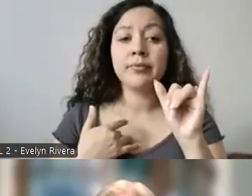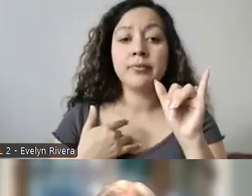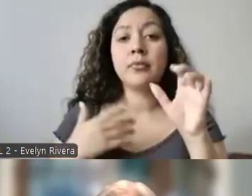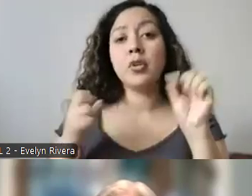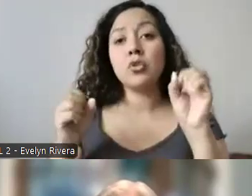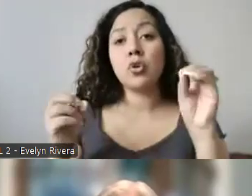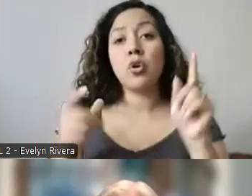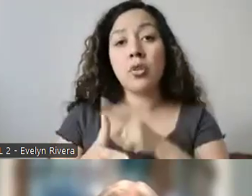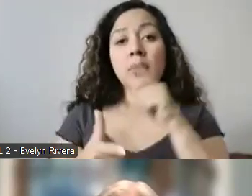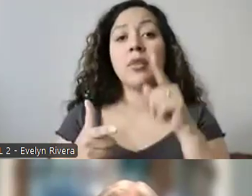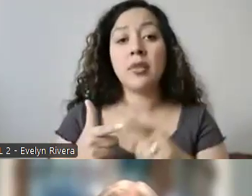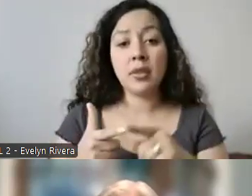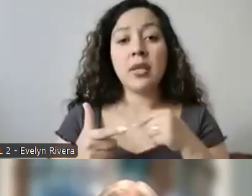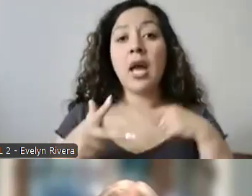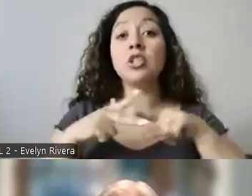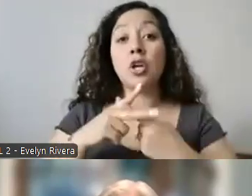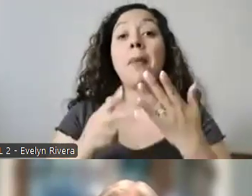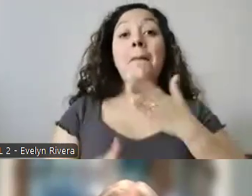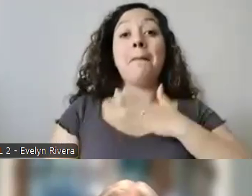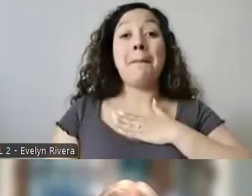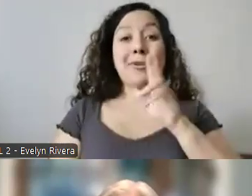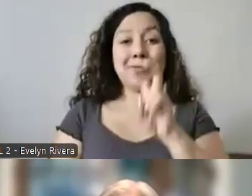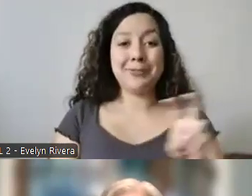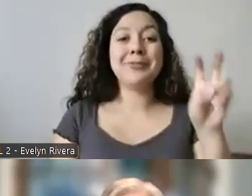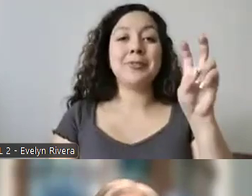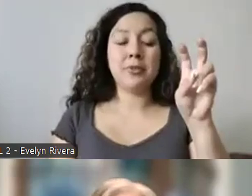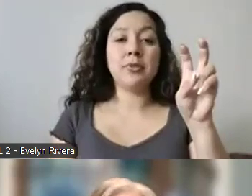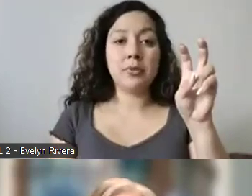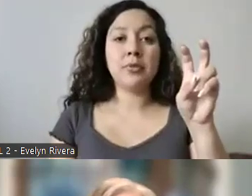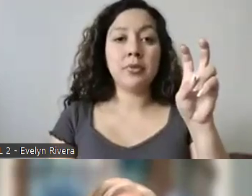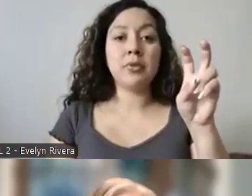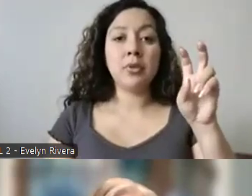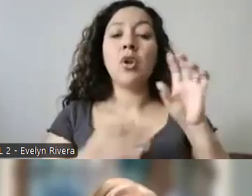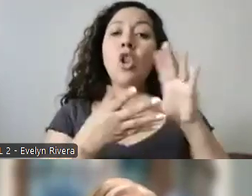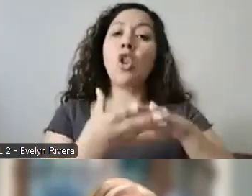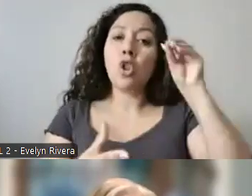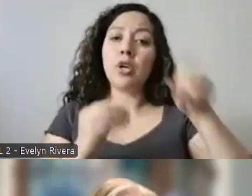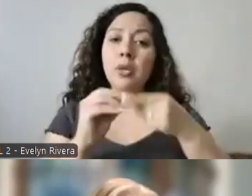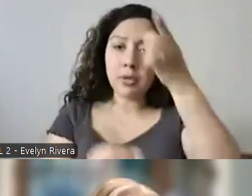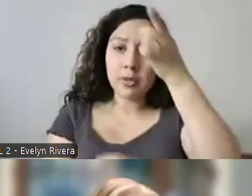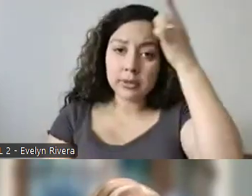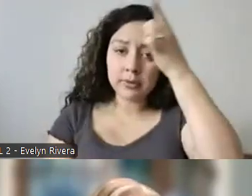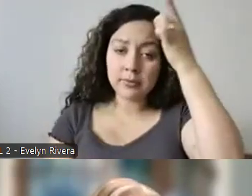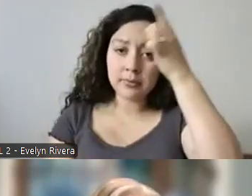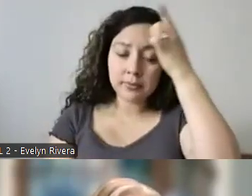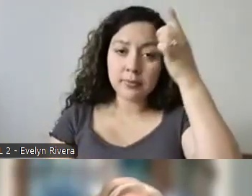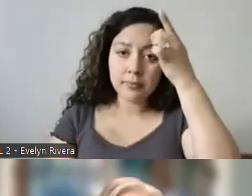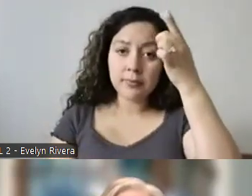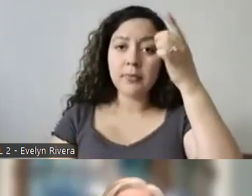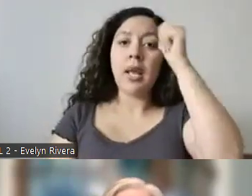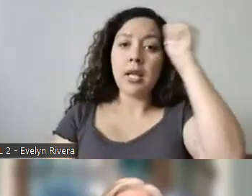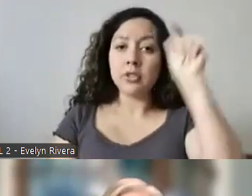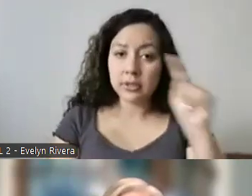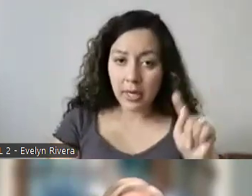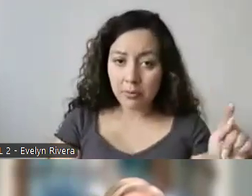so then I started my journey on learning more about dementia and Alzheimer and the whole